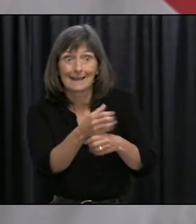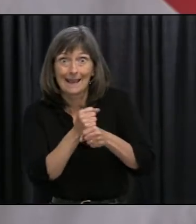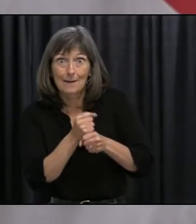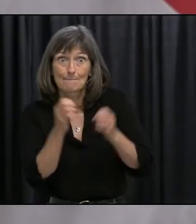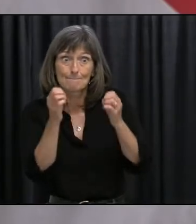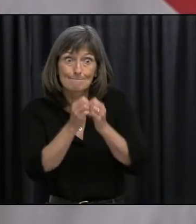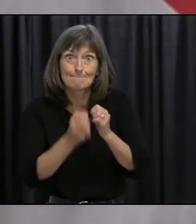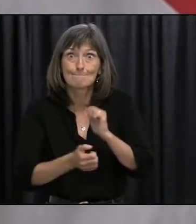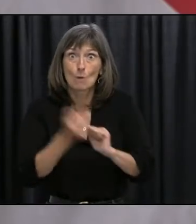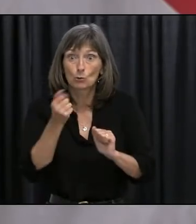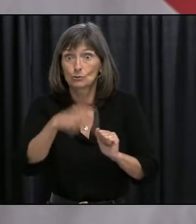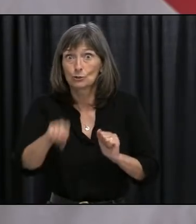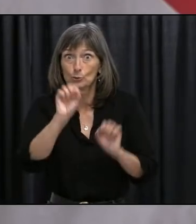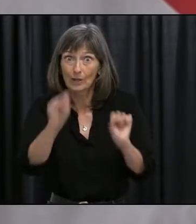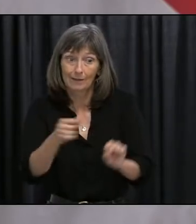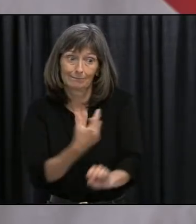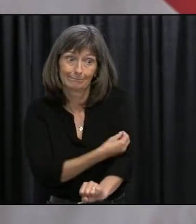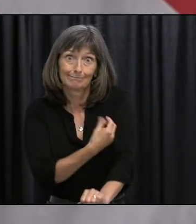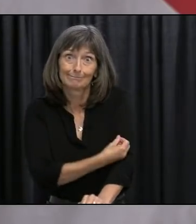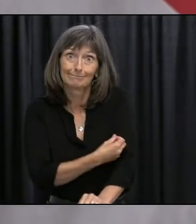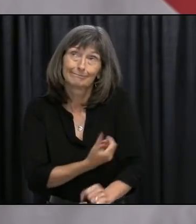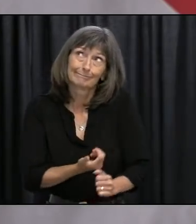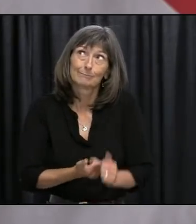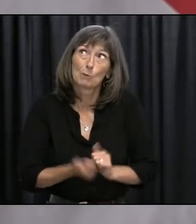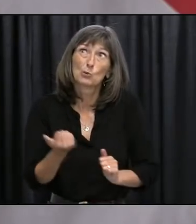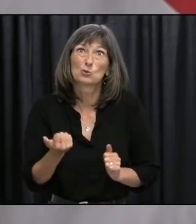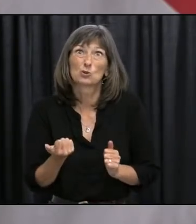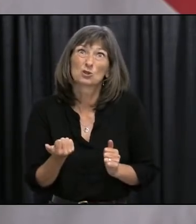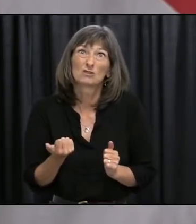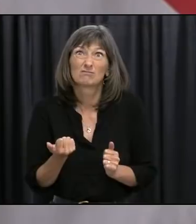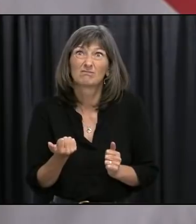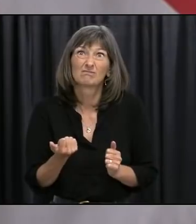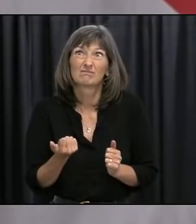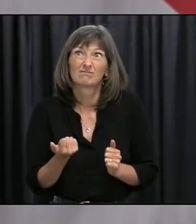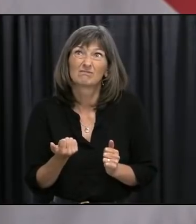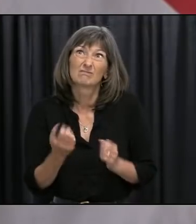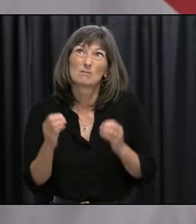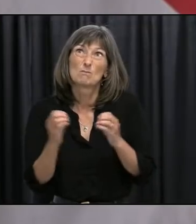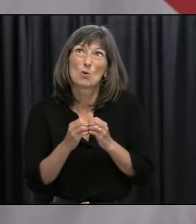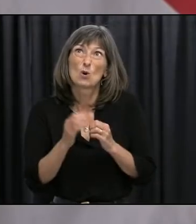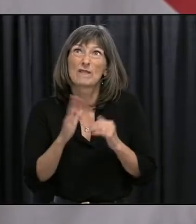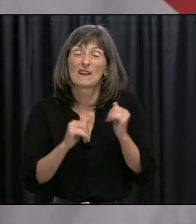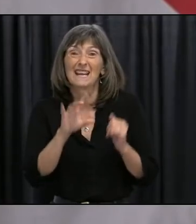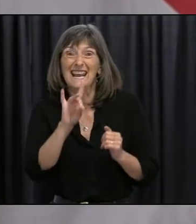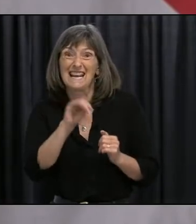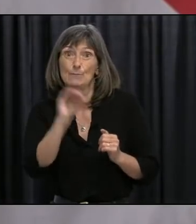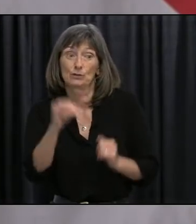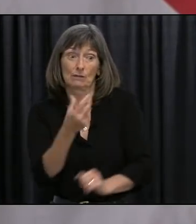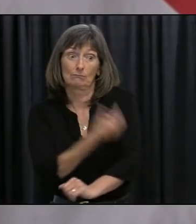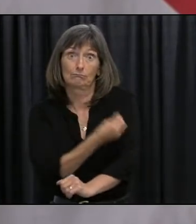of the population. And by majority, I guess I really mean more than 70 or 80%.